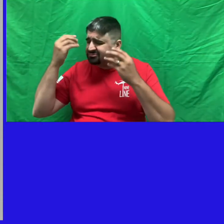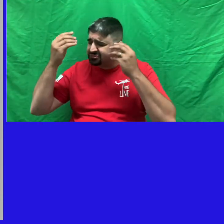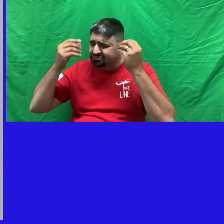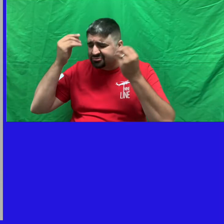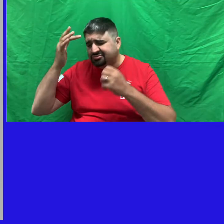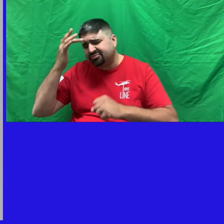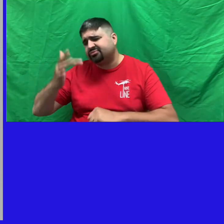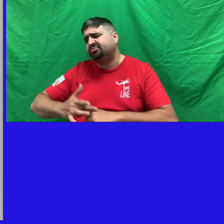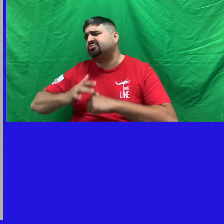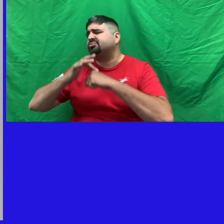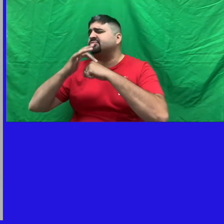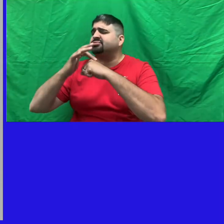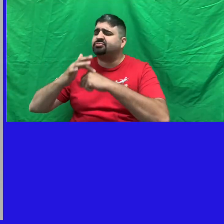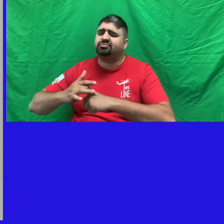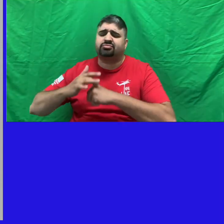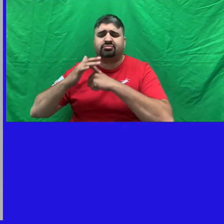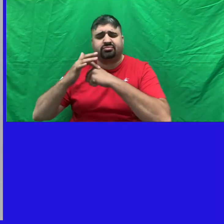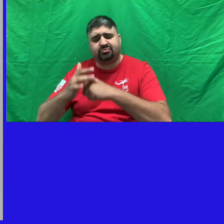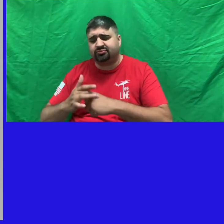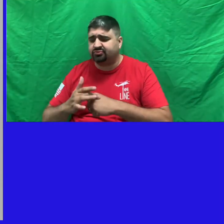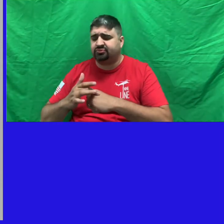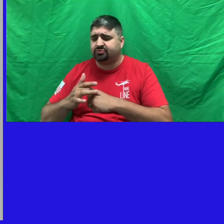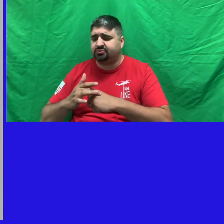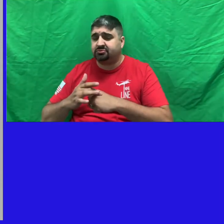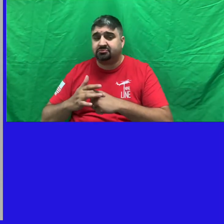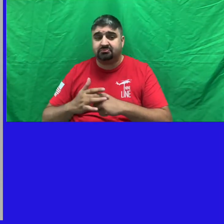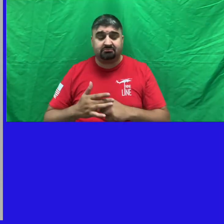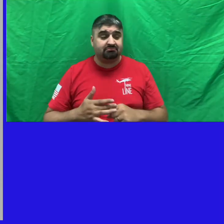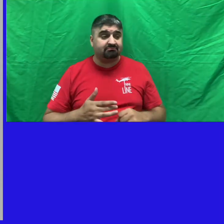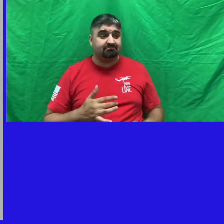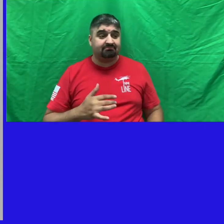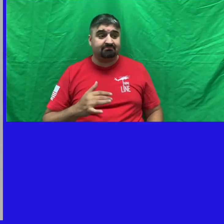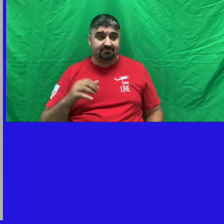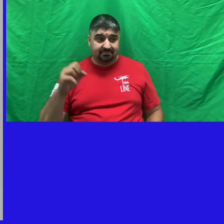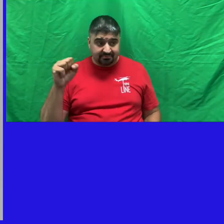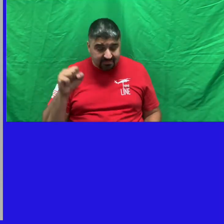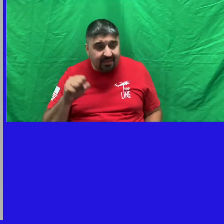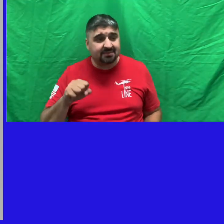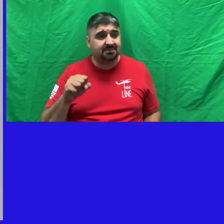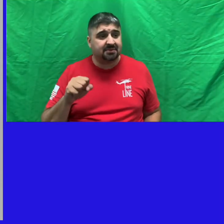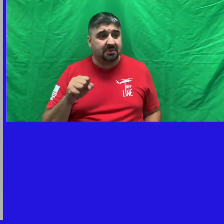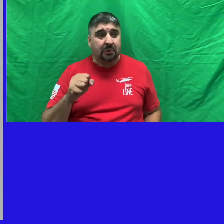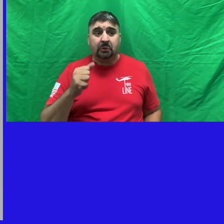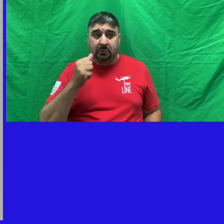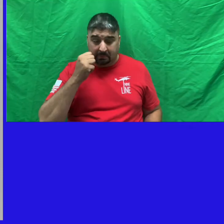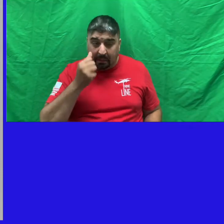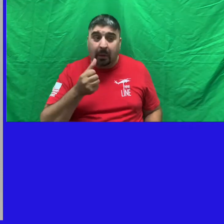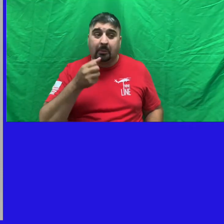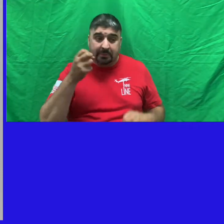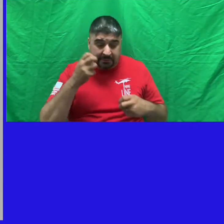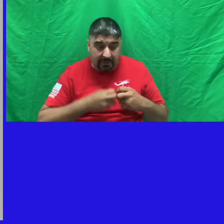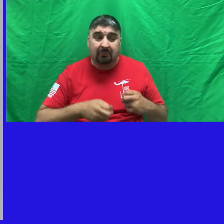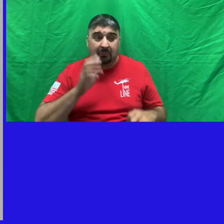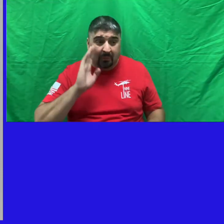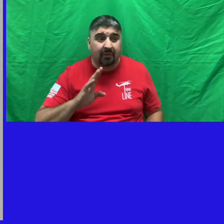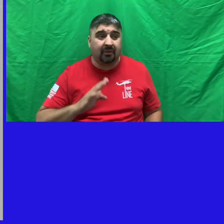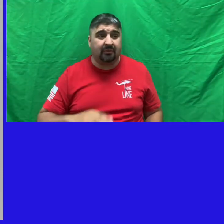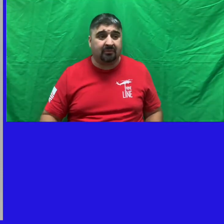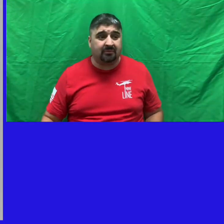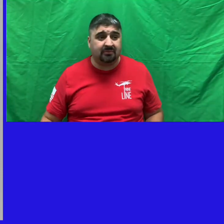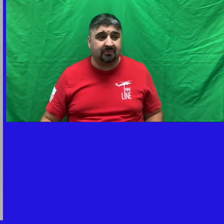"Yes," said Frog. "Tomorrow will be a very hard day for you."